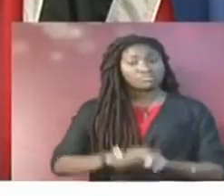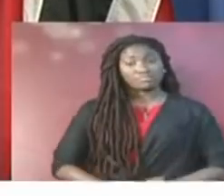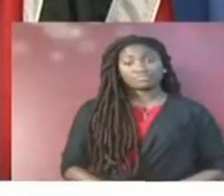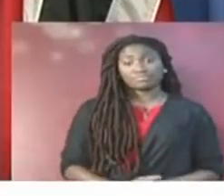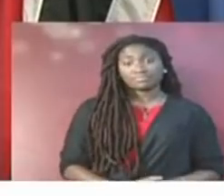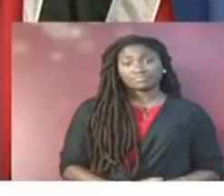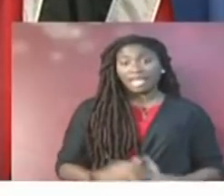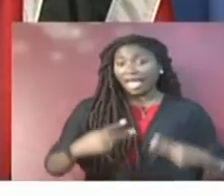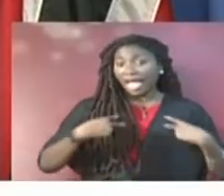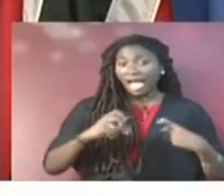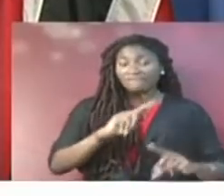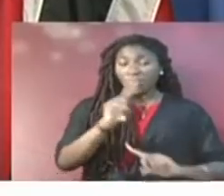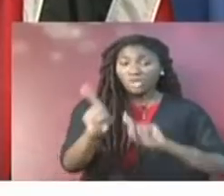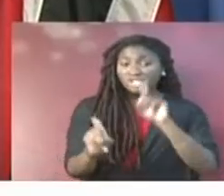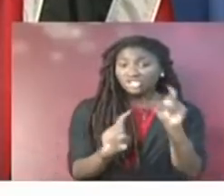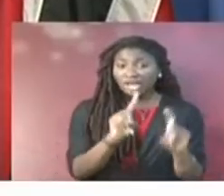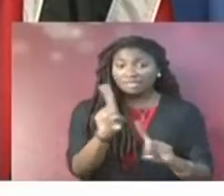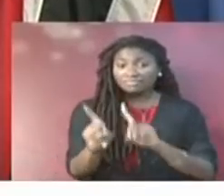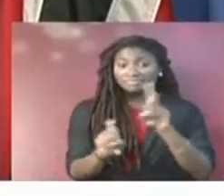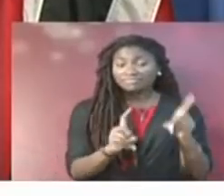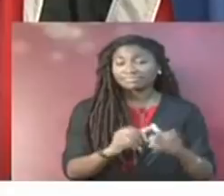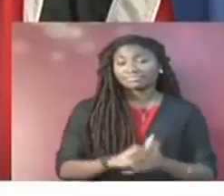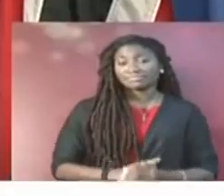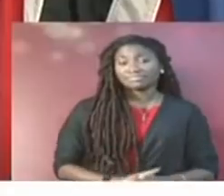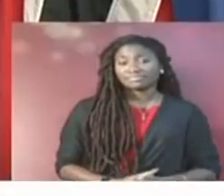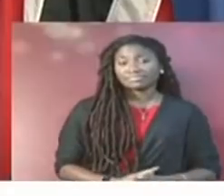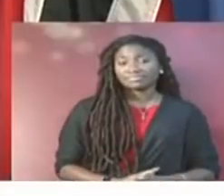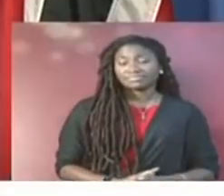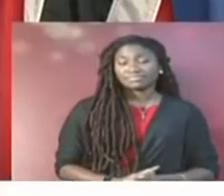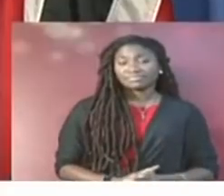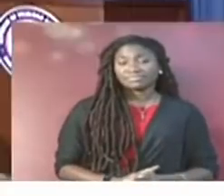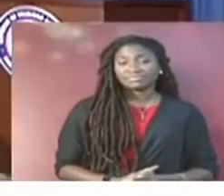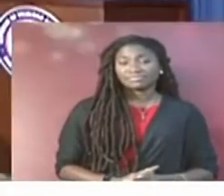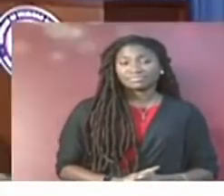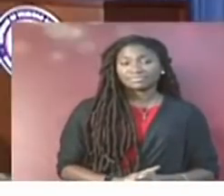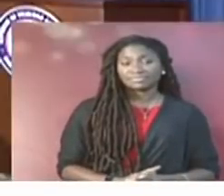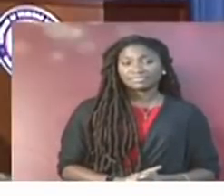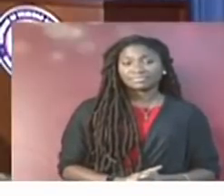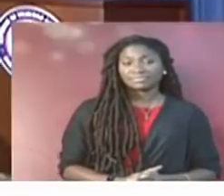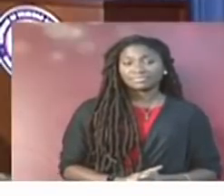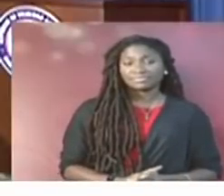If you have any questions, we will take them now.